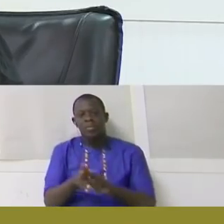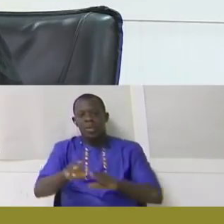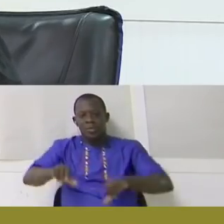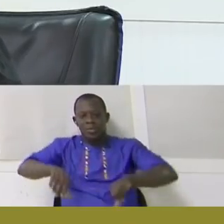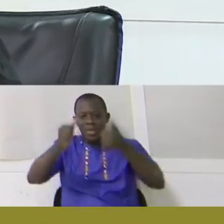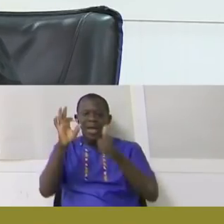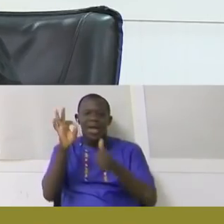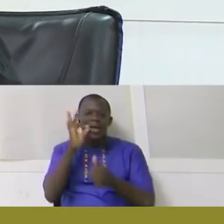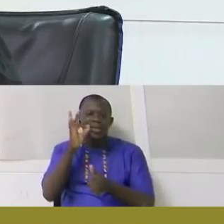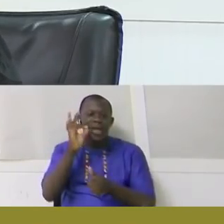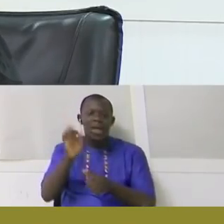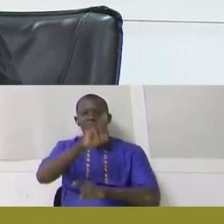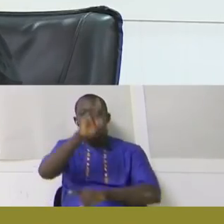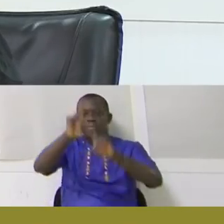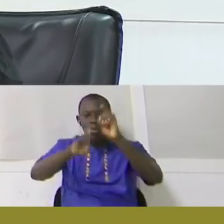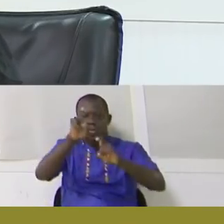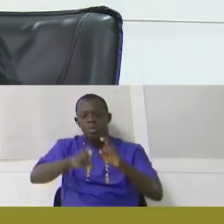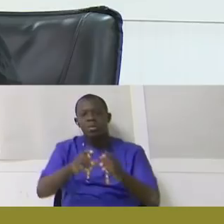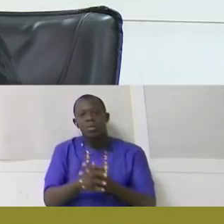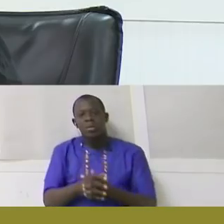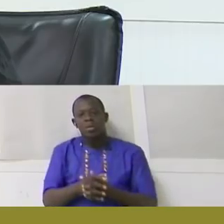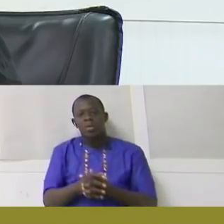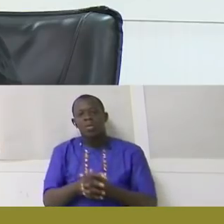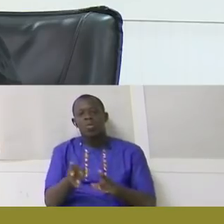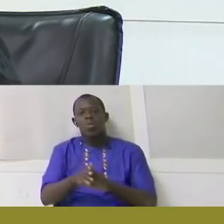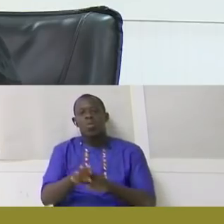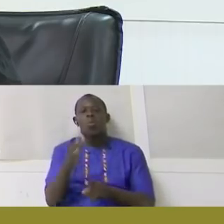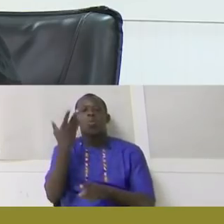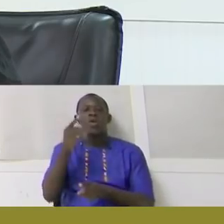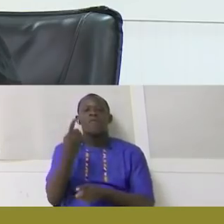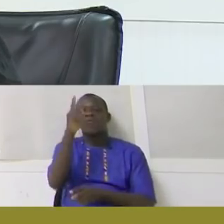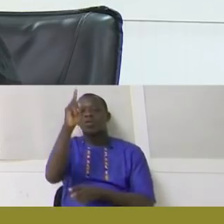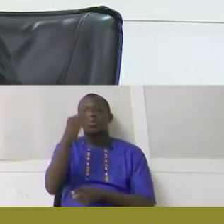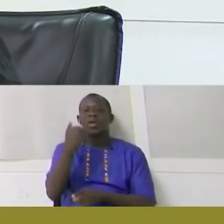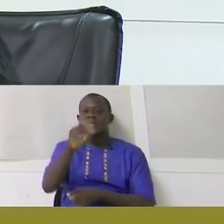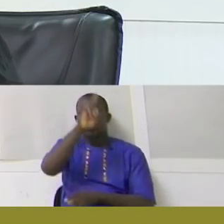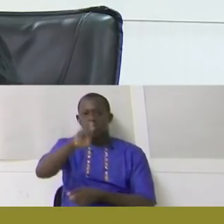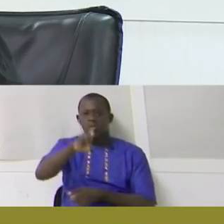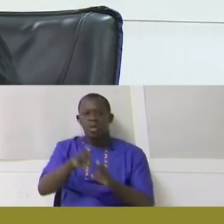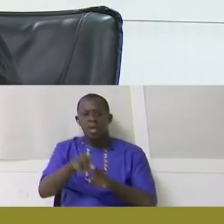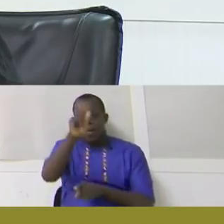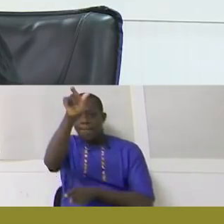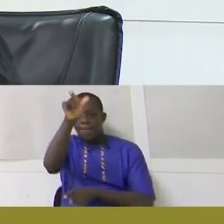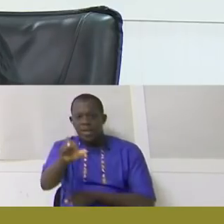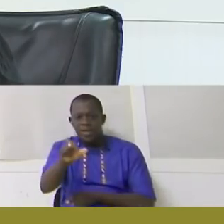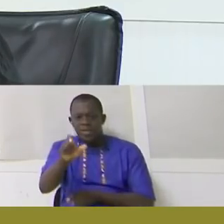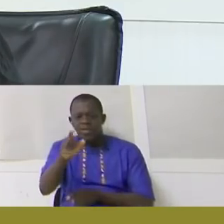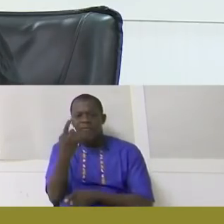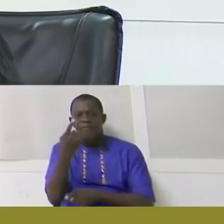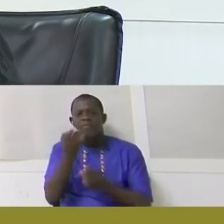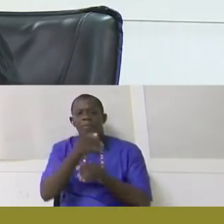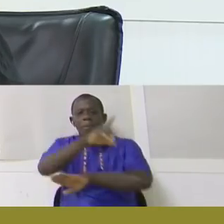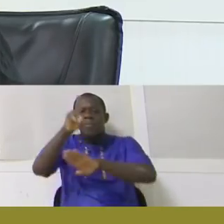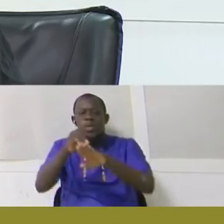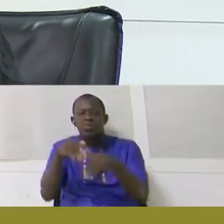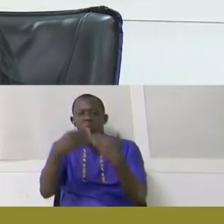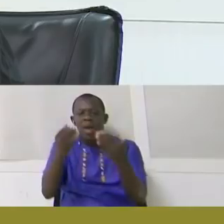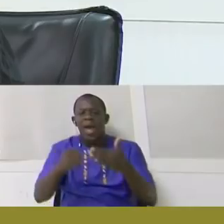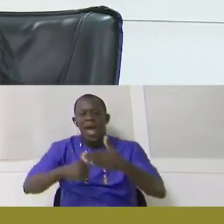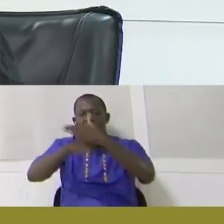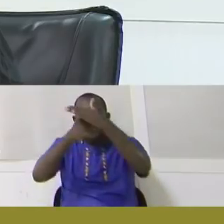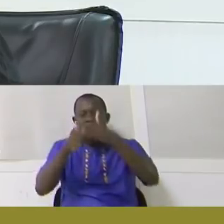the answer. I began to answer. Fimanjeka like my key fan lala attack. The first thing he asked me was, where did this